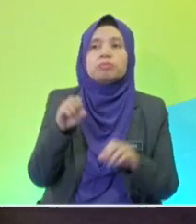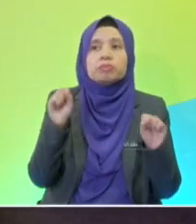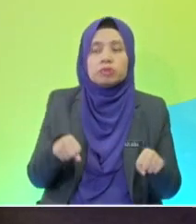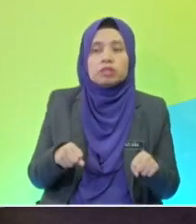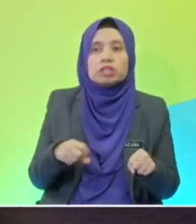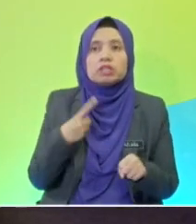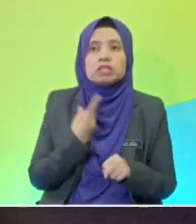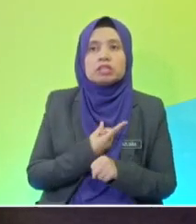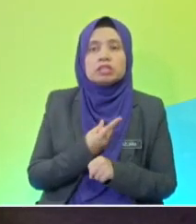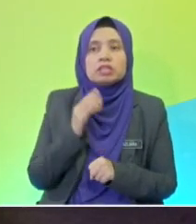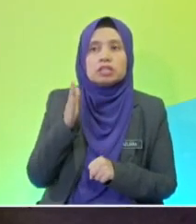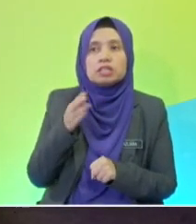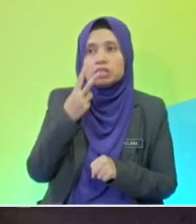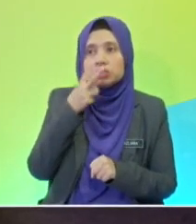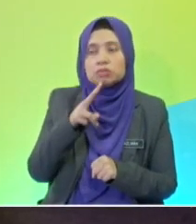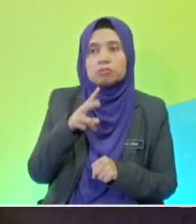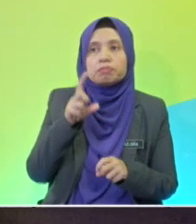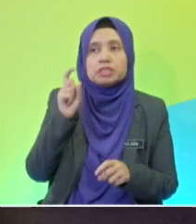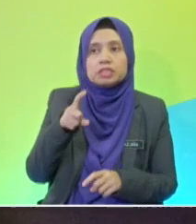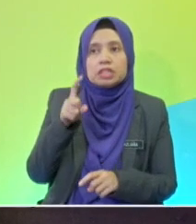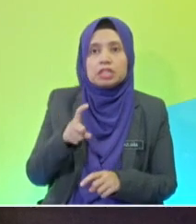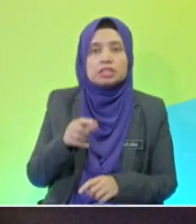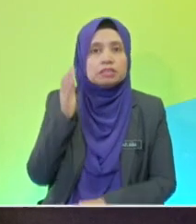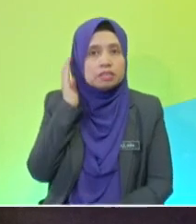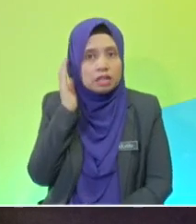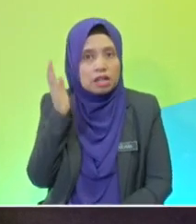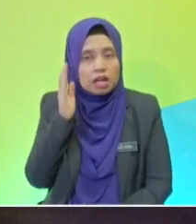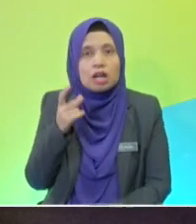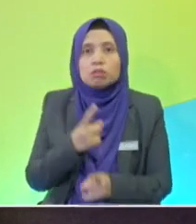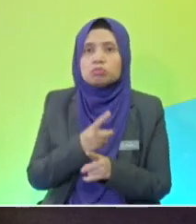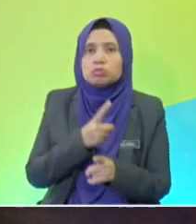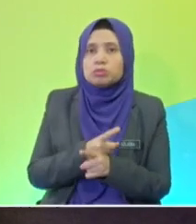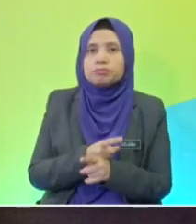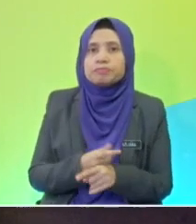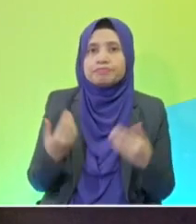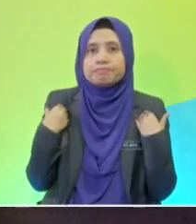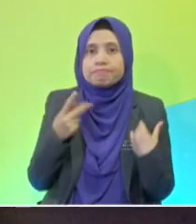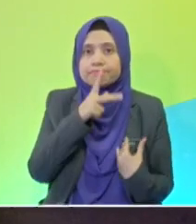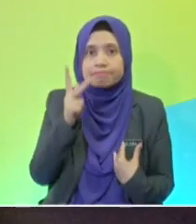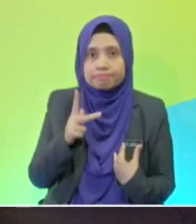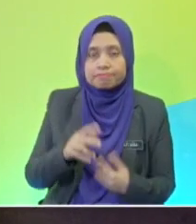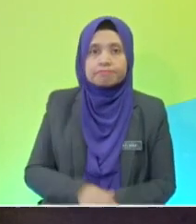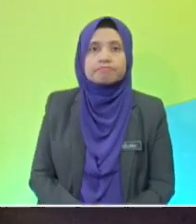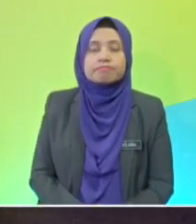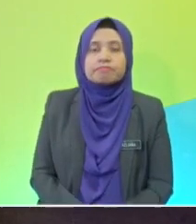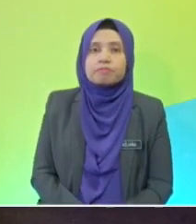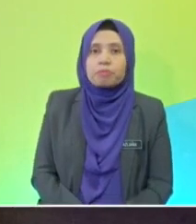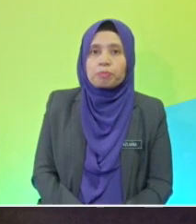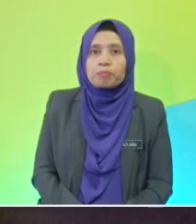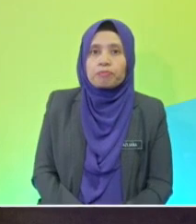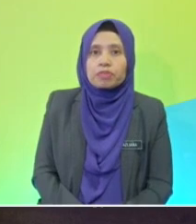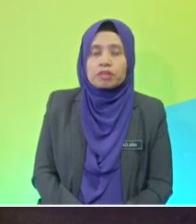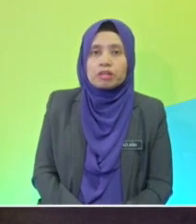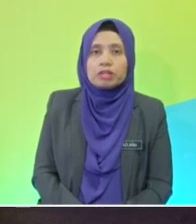pupils if they're okay? Like, I just want to make sure they listen to the audio clearly, right? Yes, we will check the answer with the pupils. All right, okay. okay.